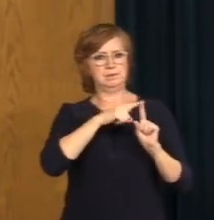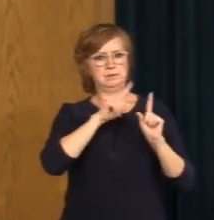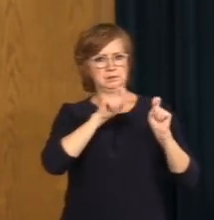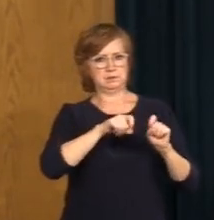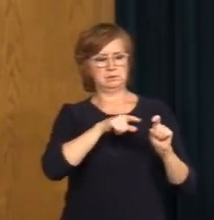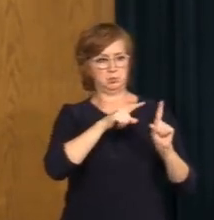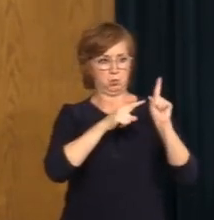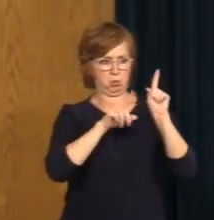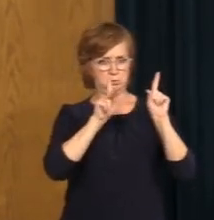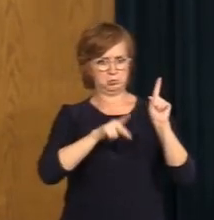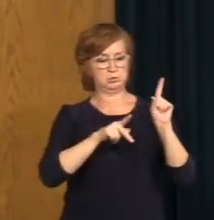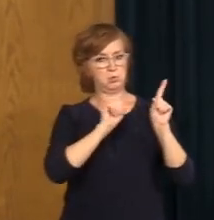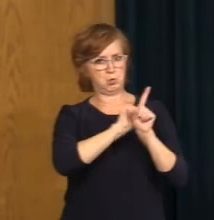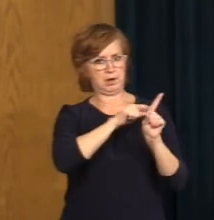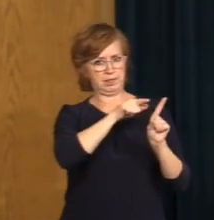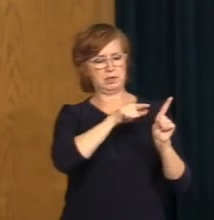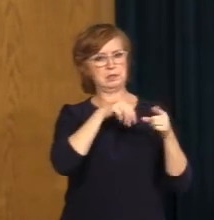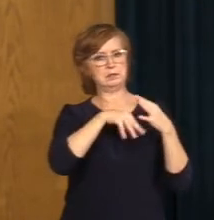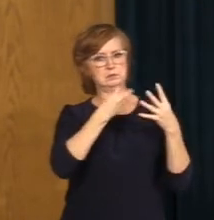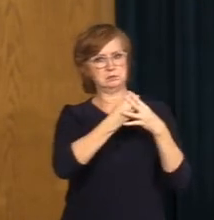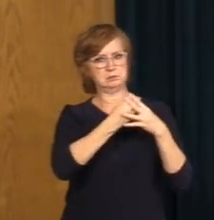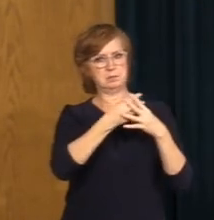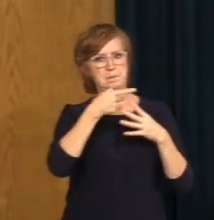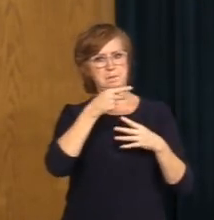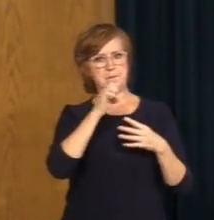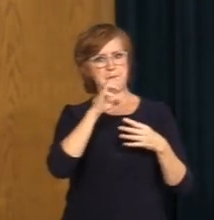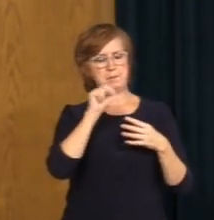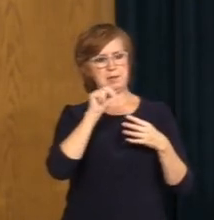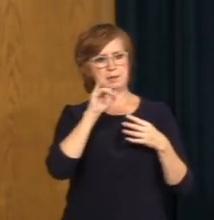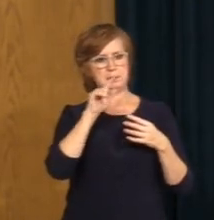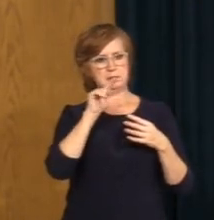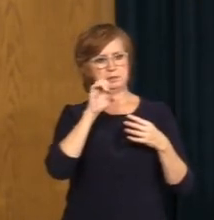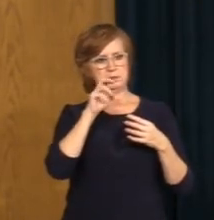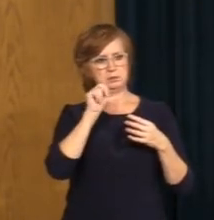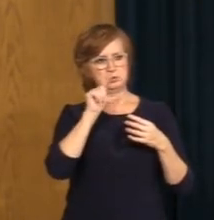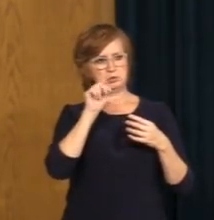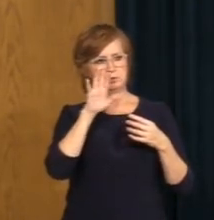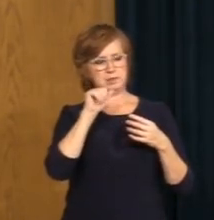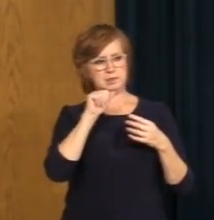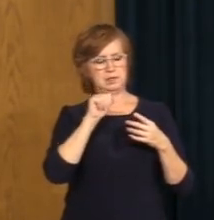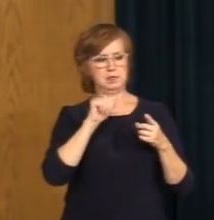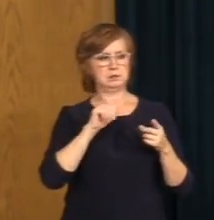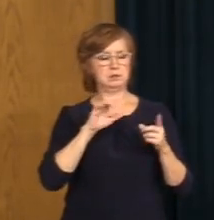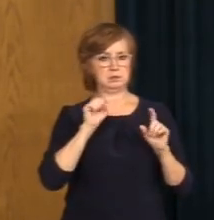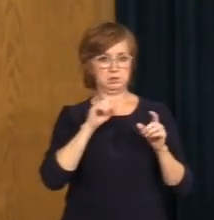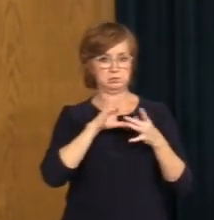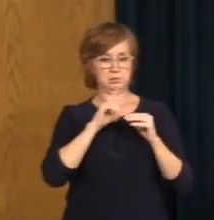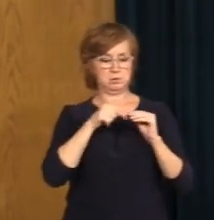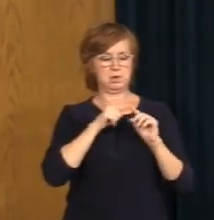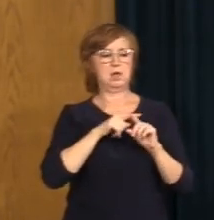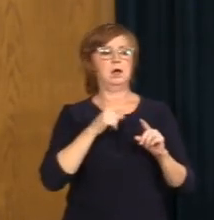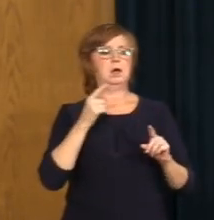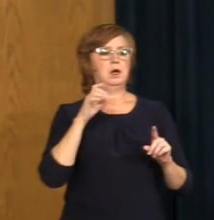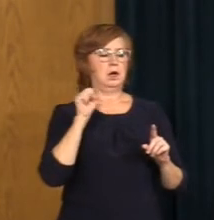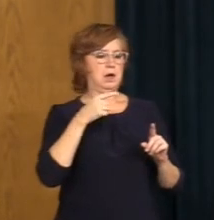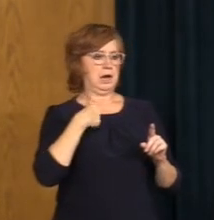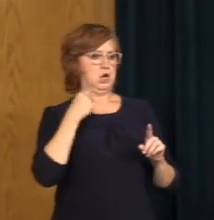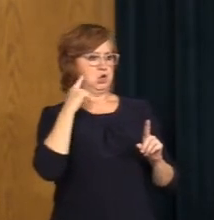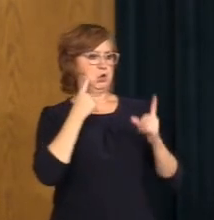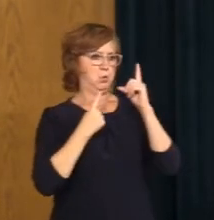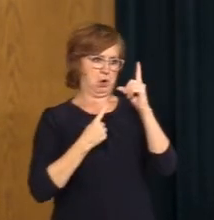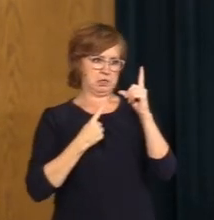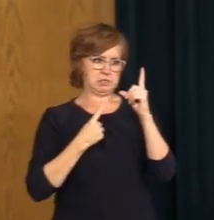what you know about that incident and so on. So as of the information I have, there has been one person